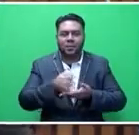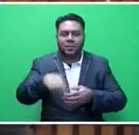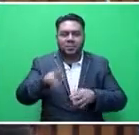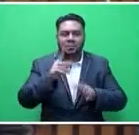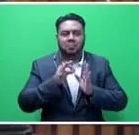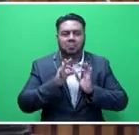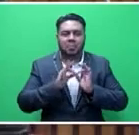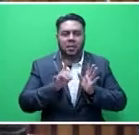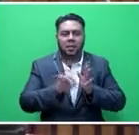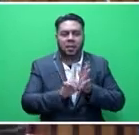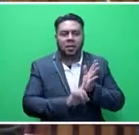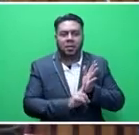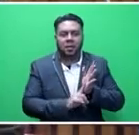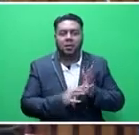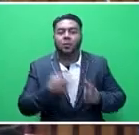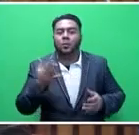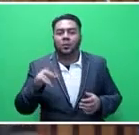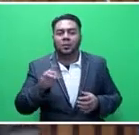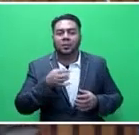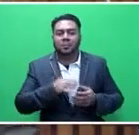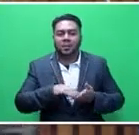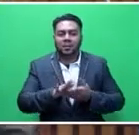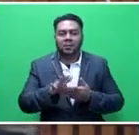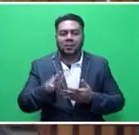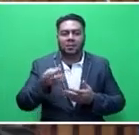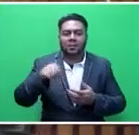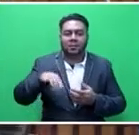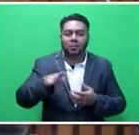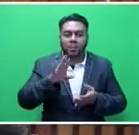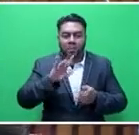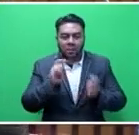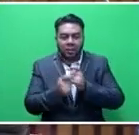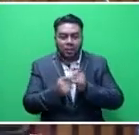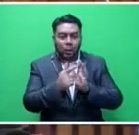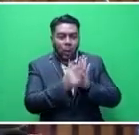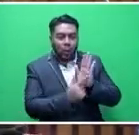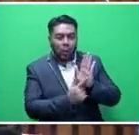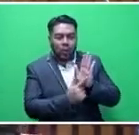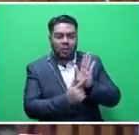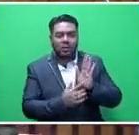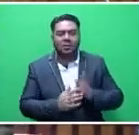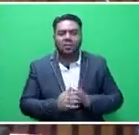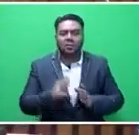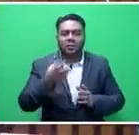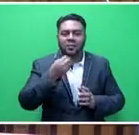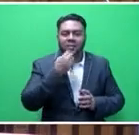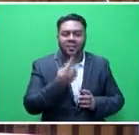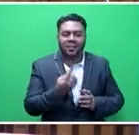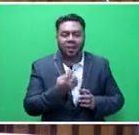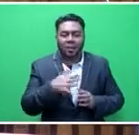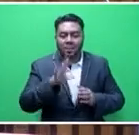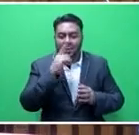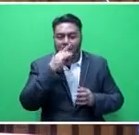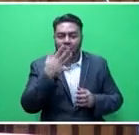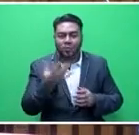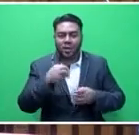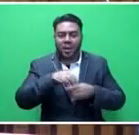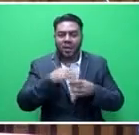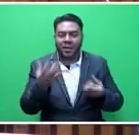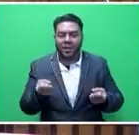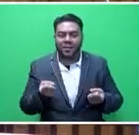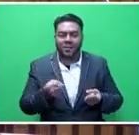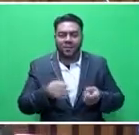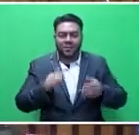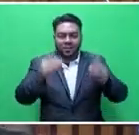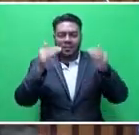to wish the passing of this particular bill, sir, into law. We'd like to tell all those people who've been affected by this that we have actually come to your